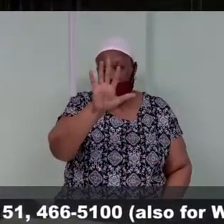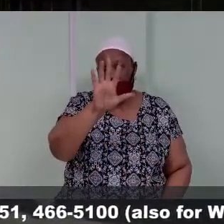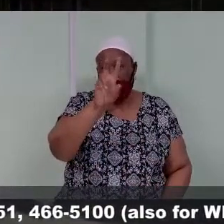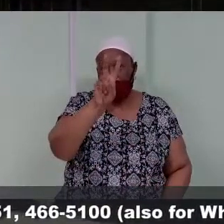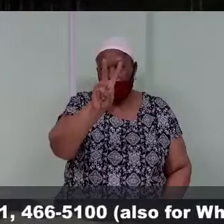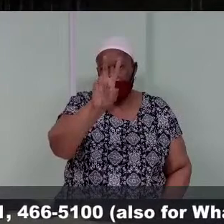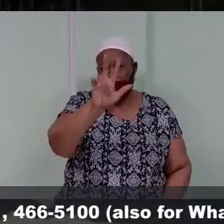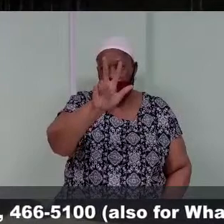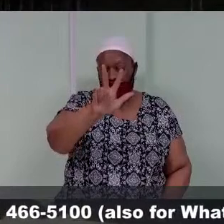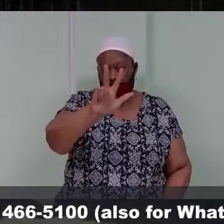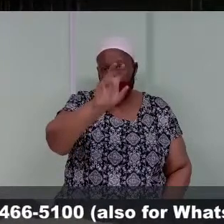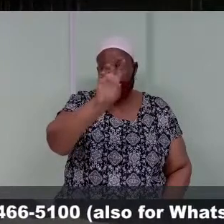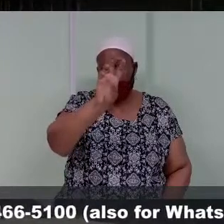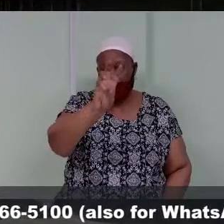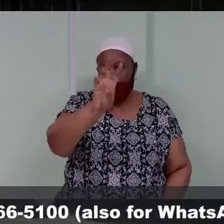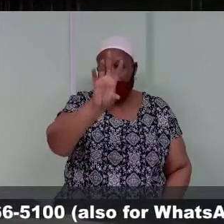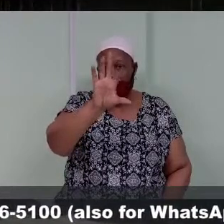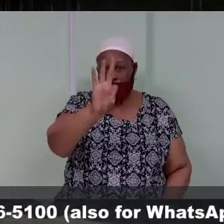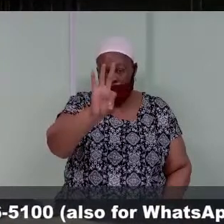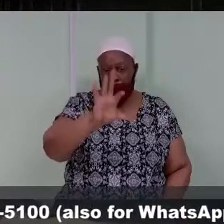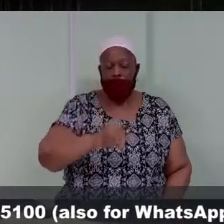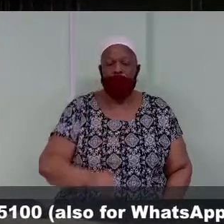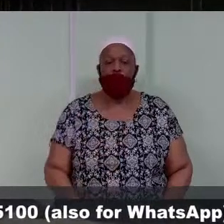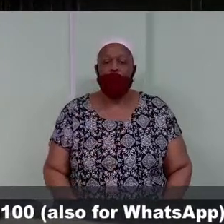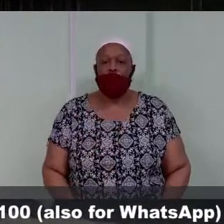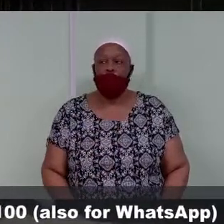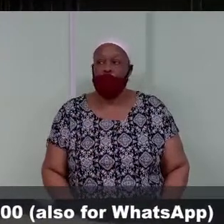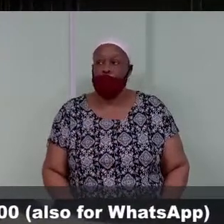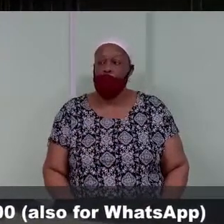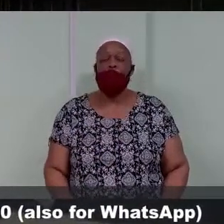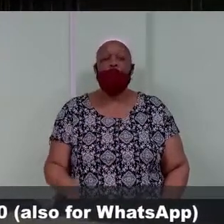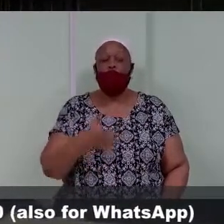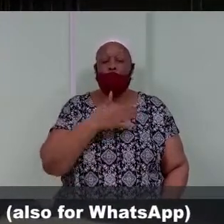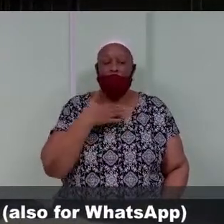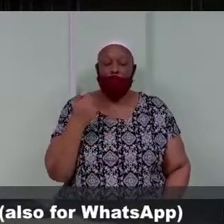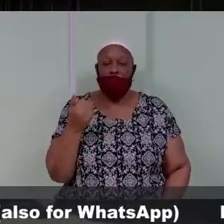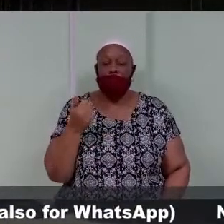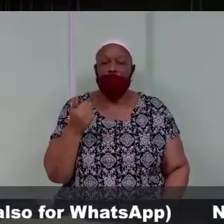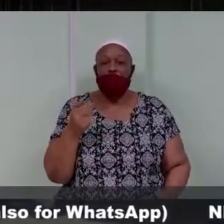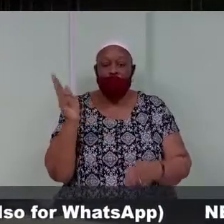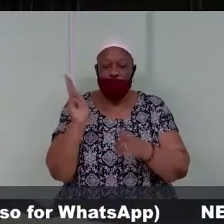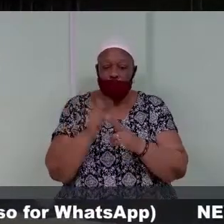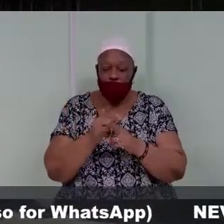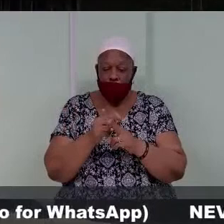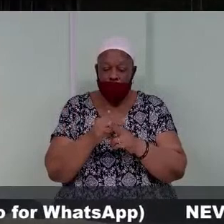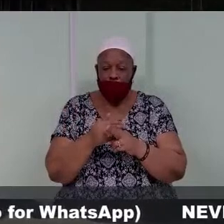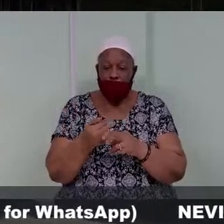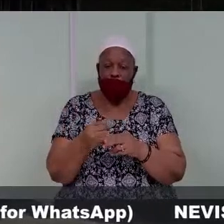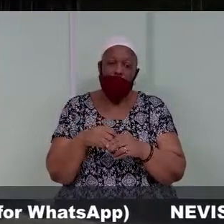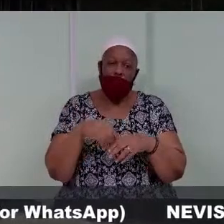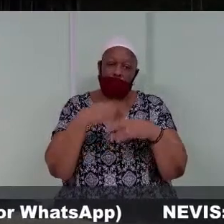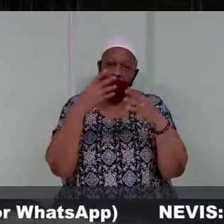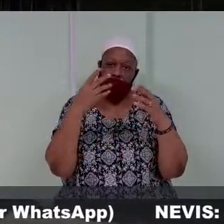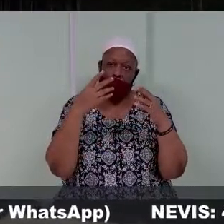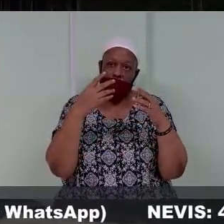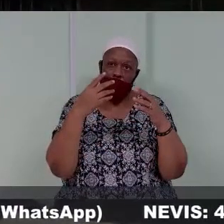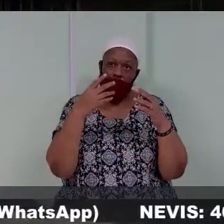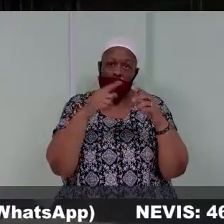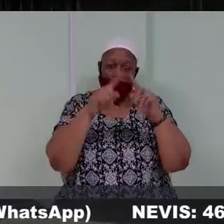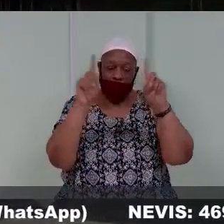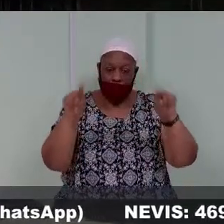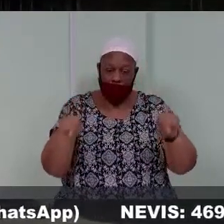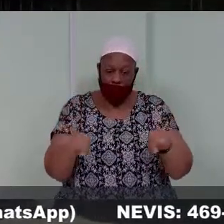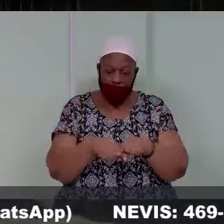465-2369. I will seek to summarize the registration process for all persons interested in operating an